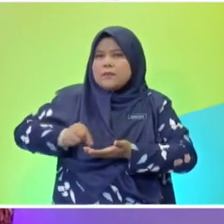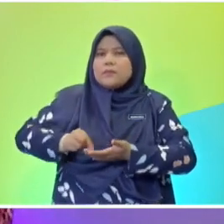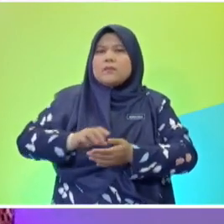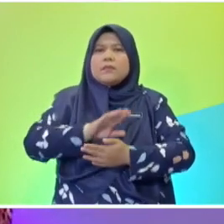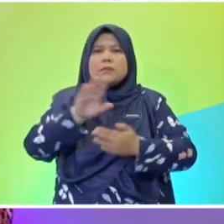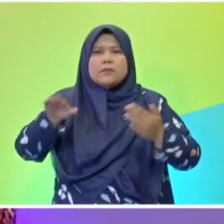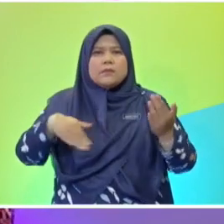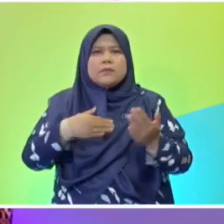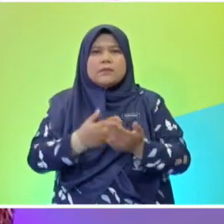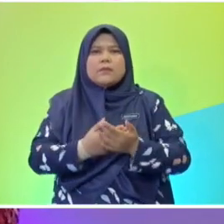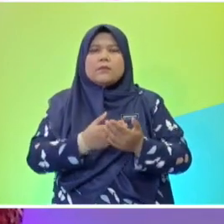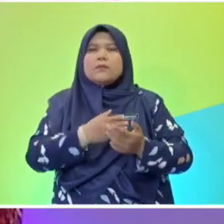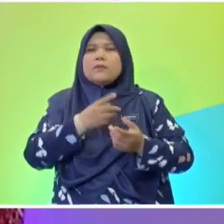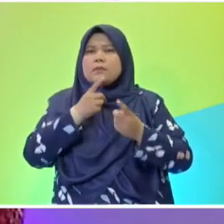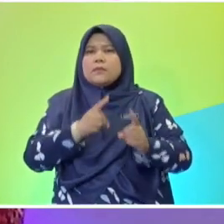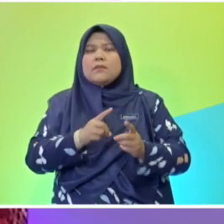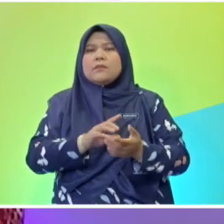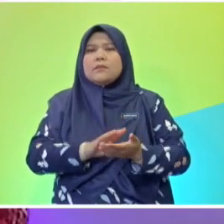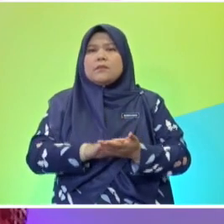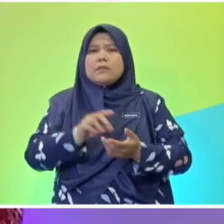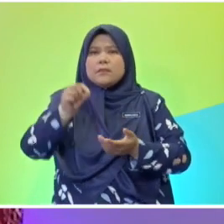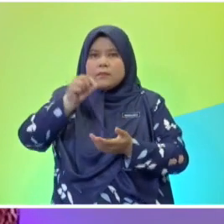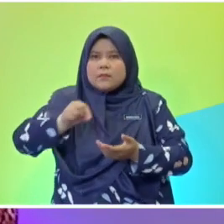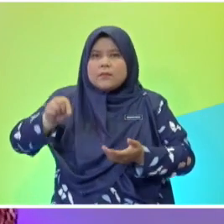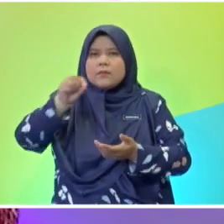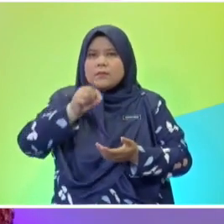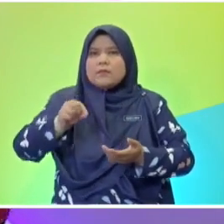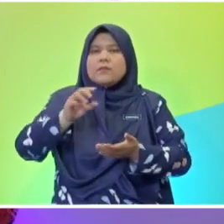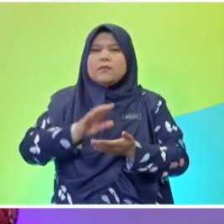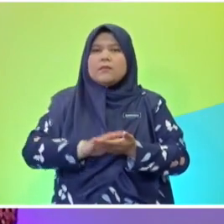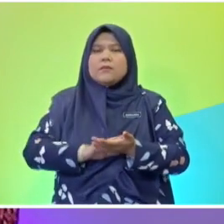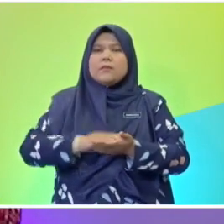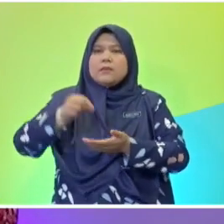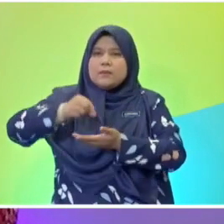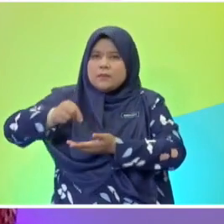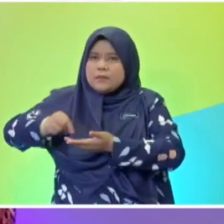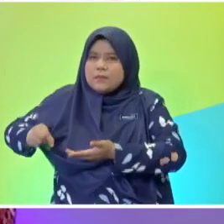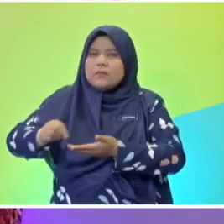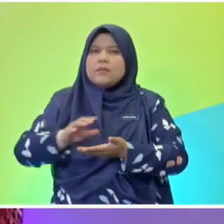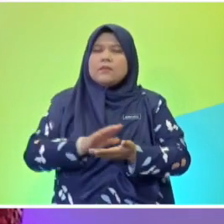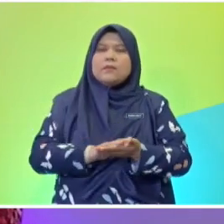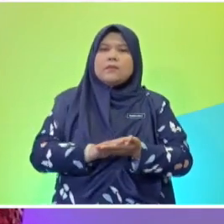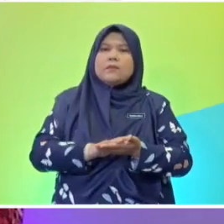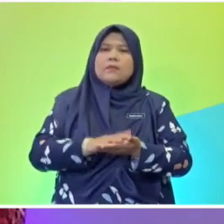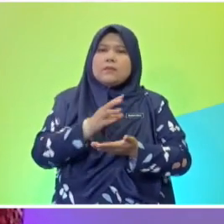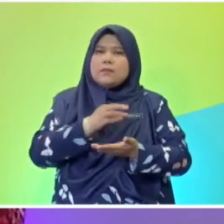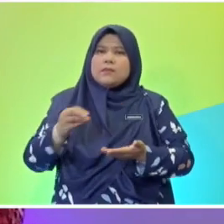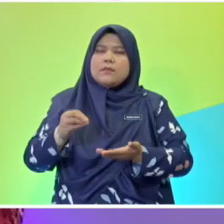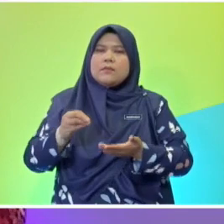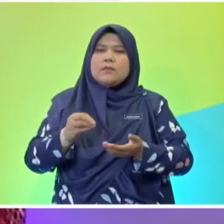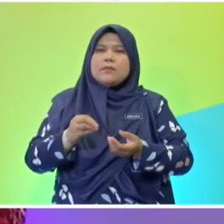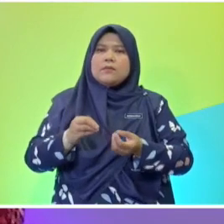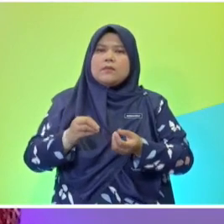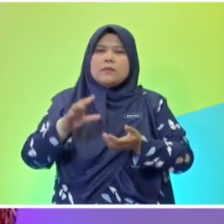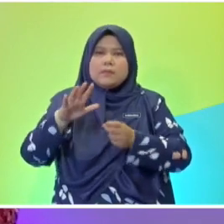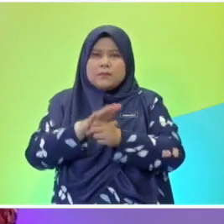the pages itself. Okay, so they might circle on the MCQ there, they might write the words on the close or on the space